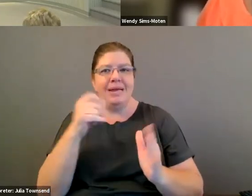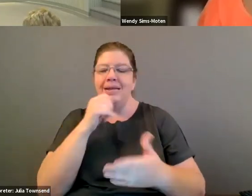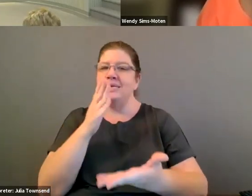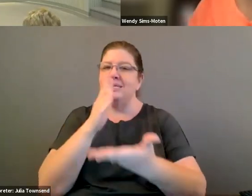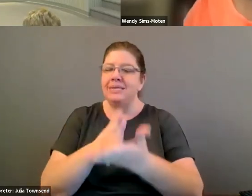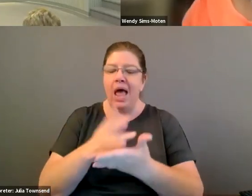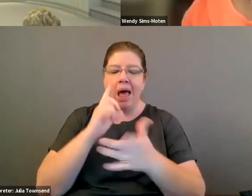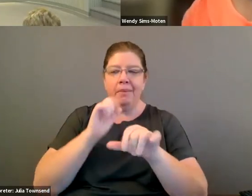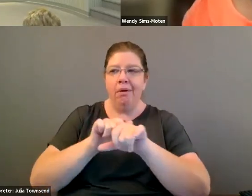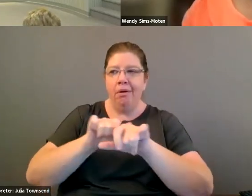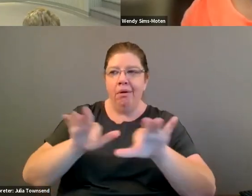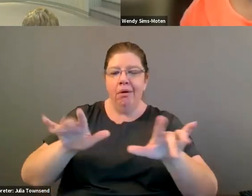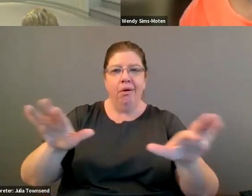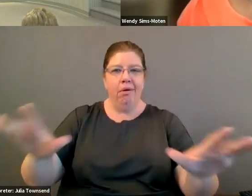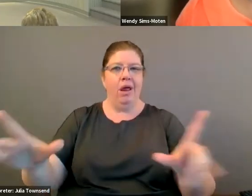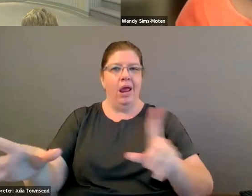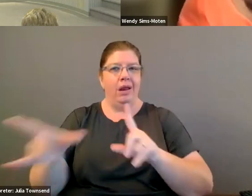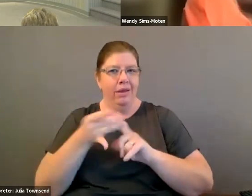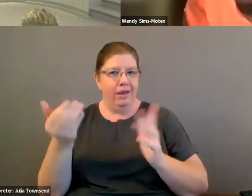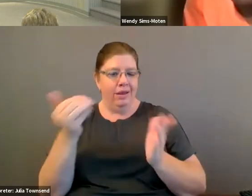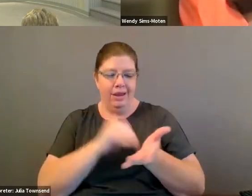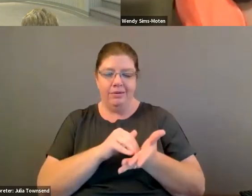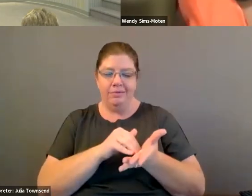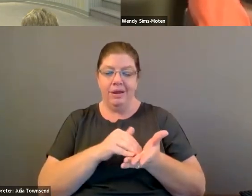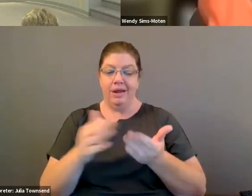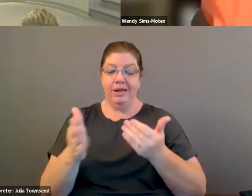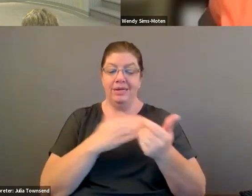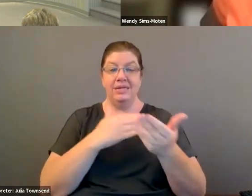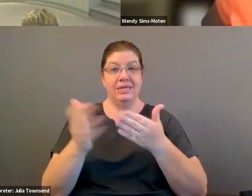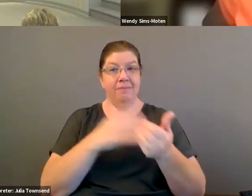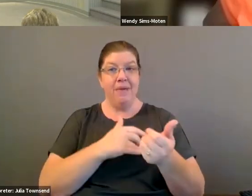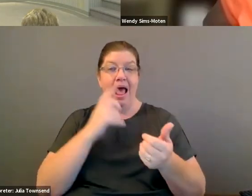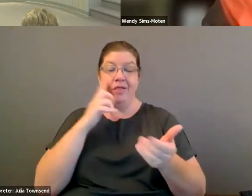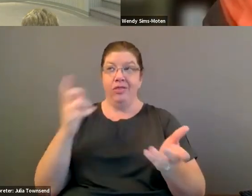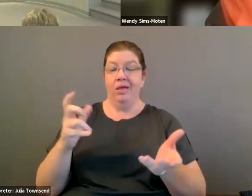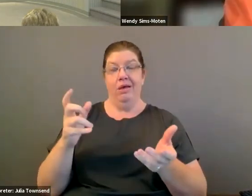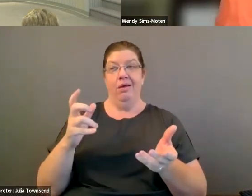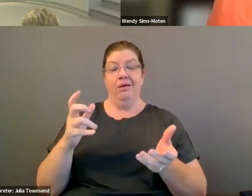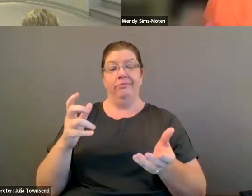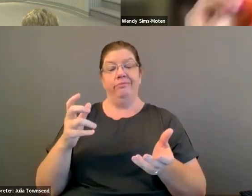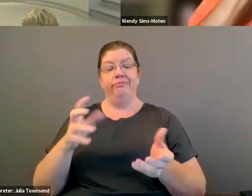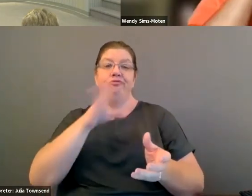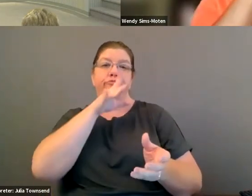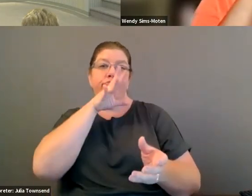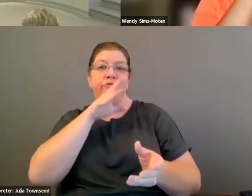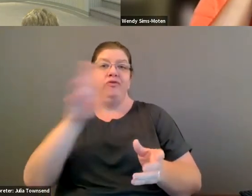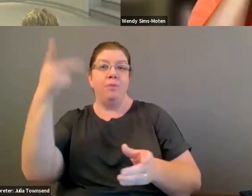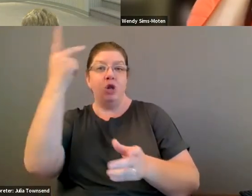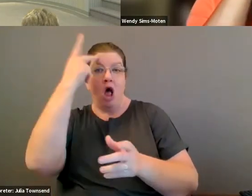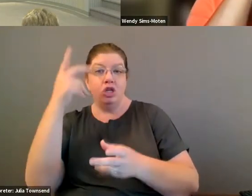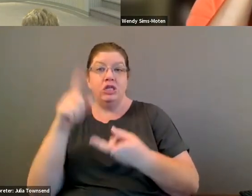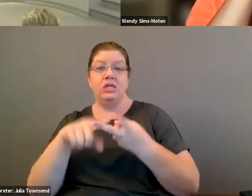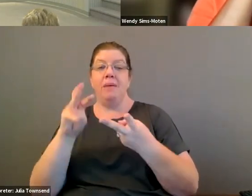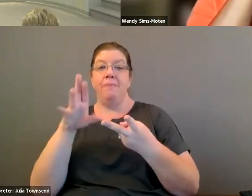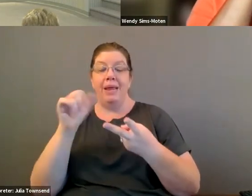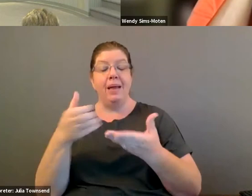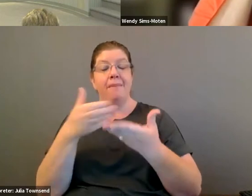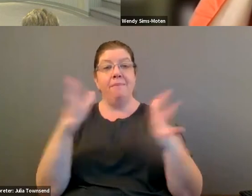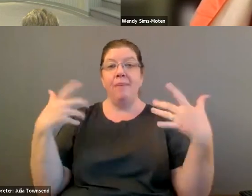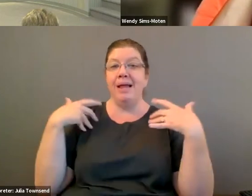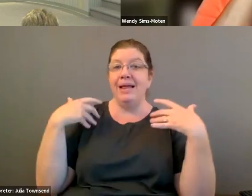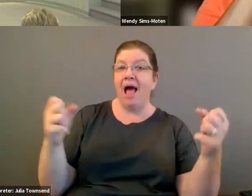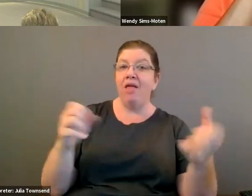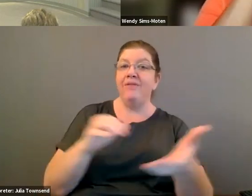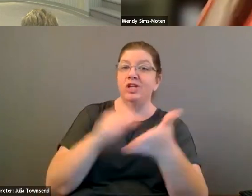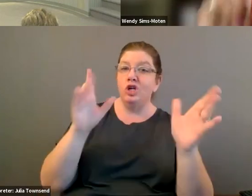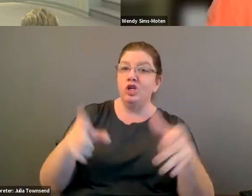reinfection or transmission. And despite the hype from politicians and the media, Public health officials and physicians should have known this